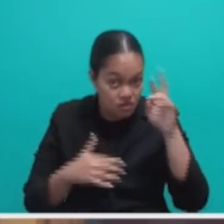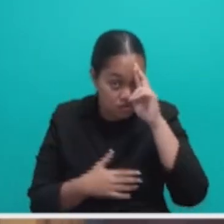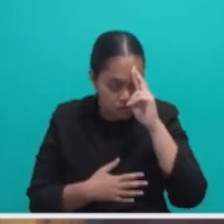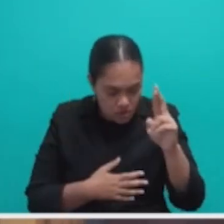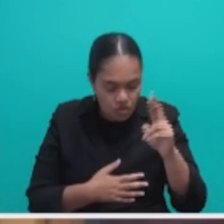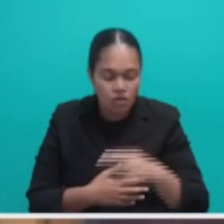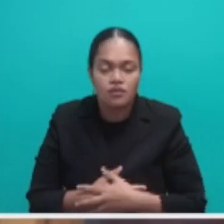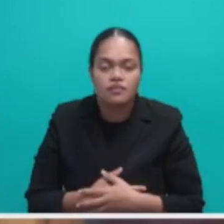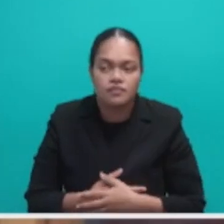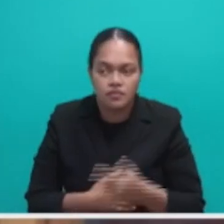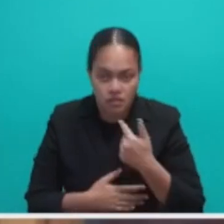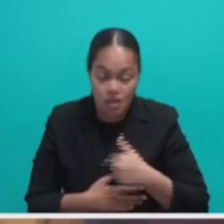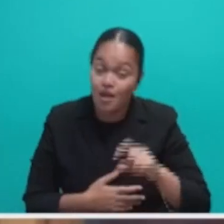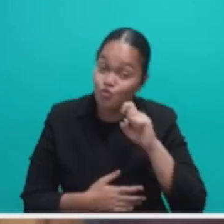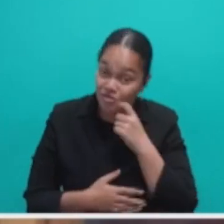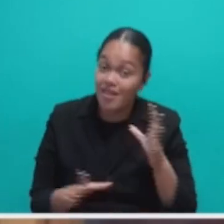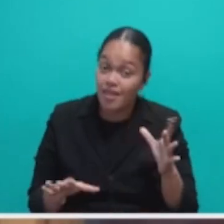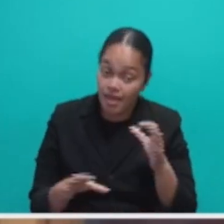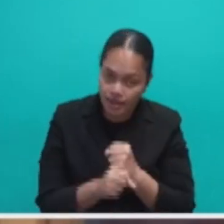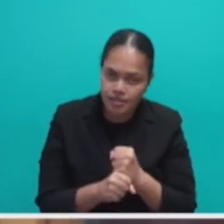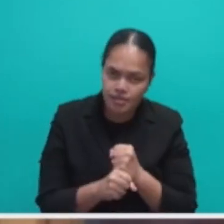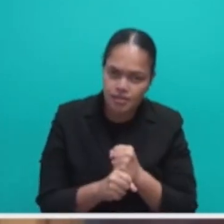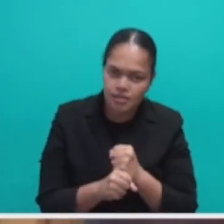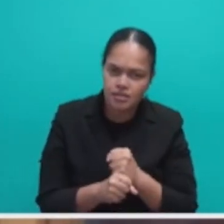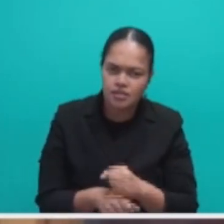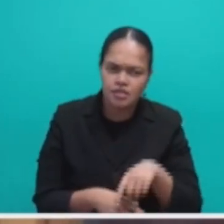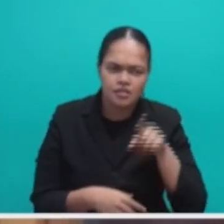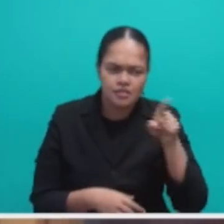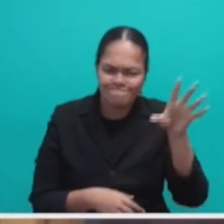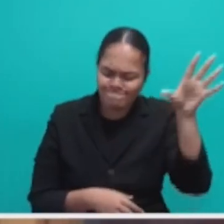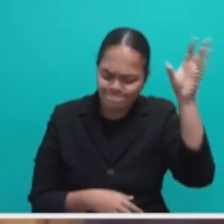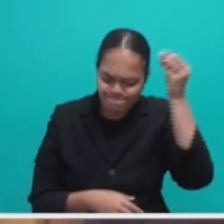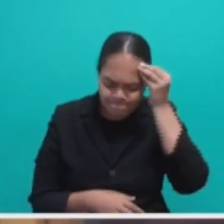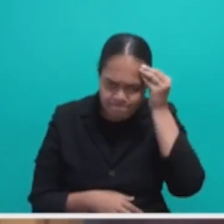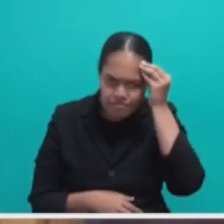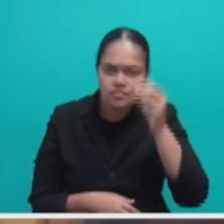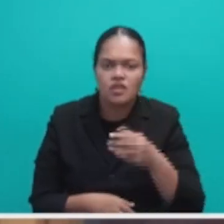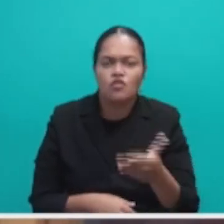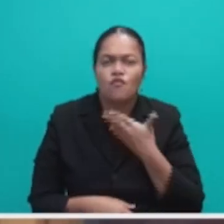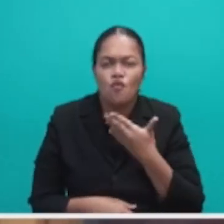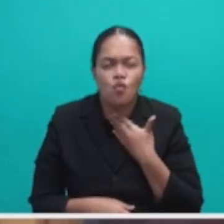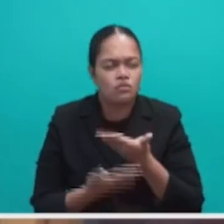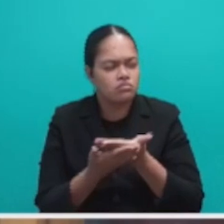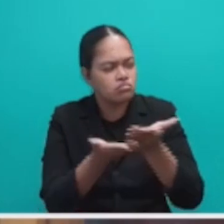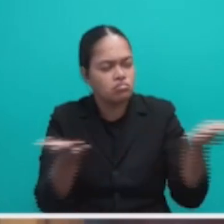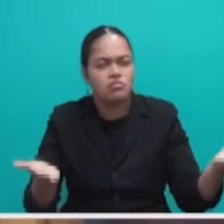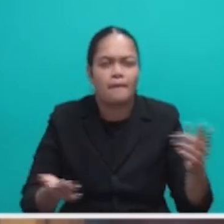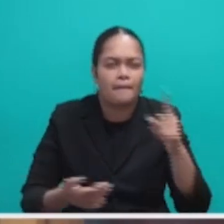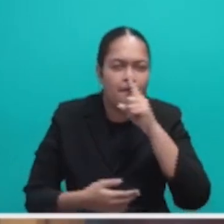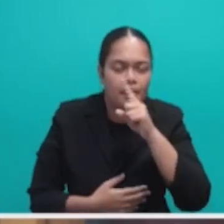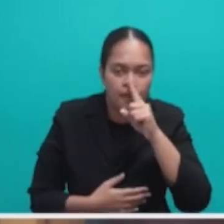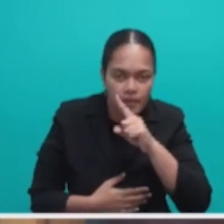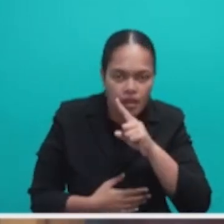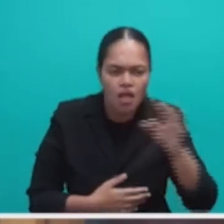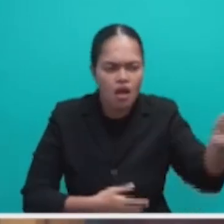Speaker, sir, I will end by echoing to this House again the voice of the people. They are